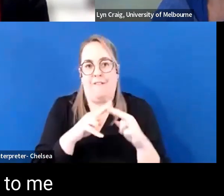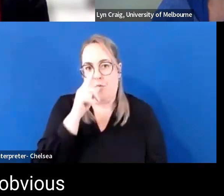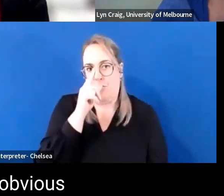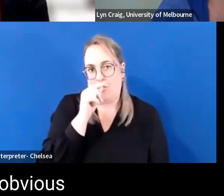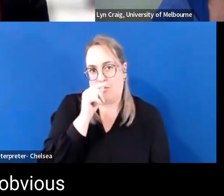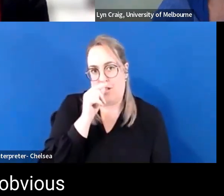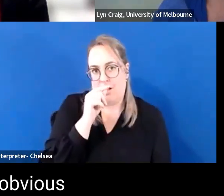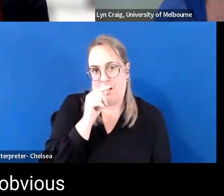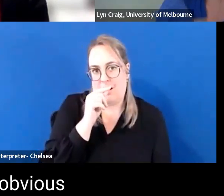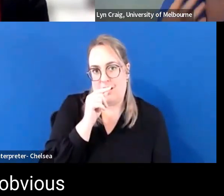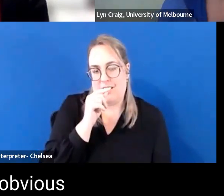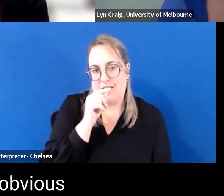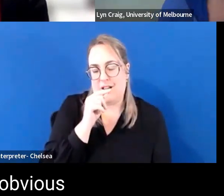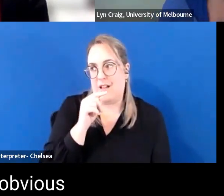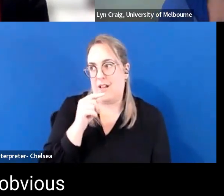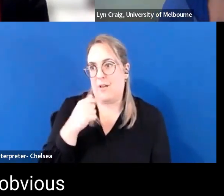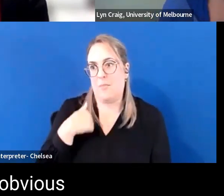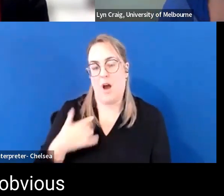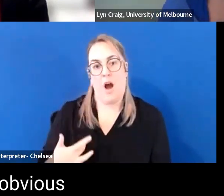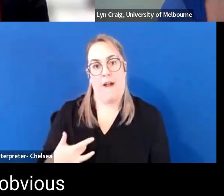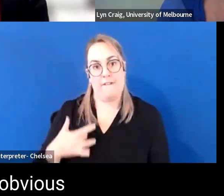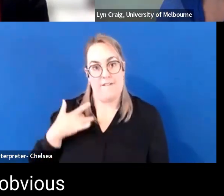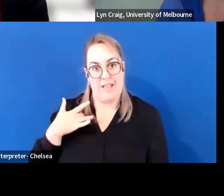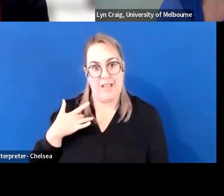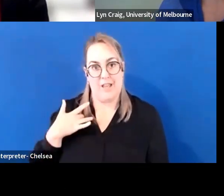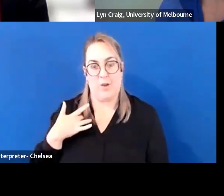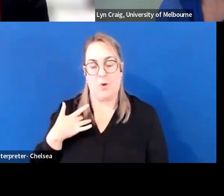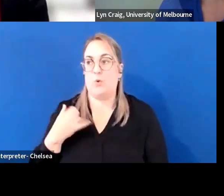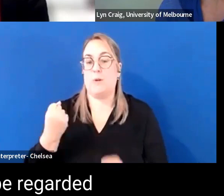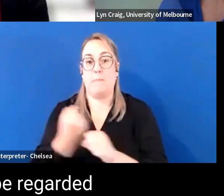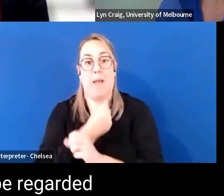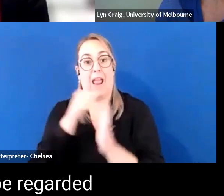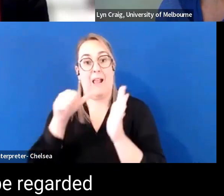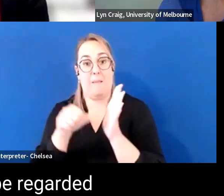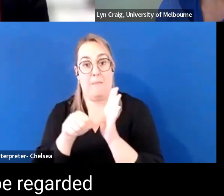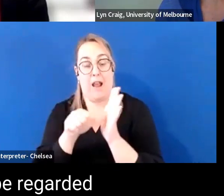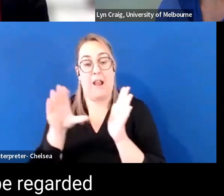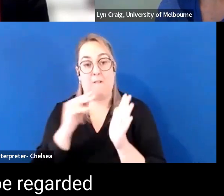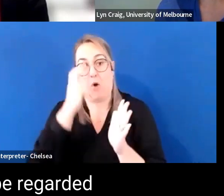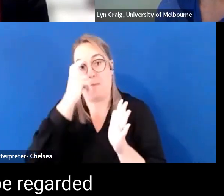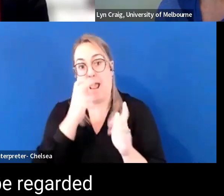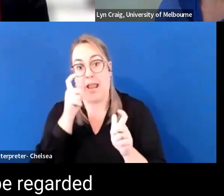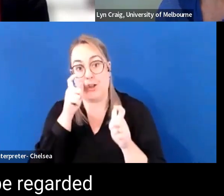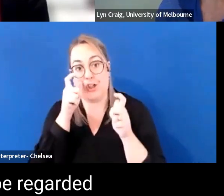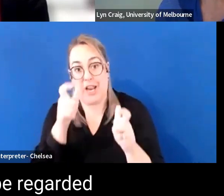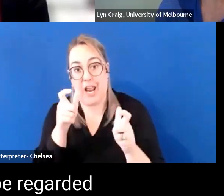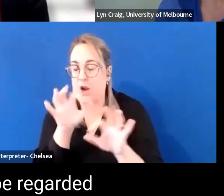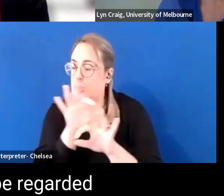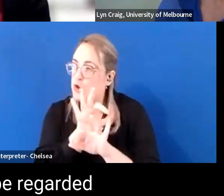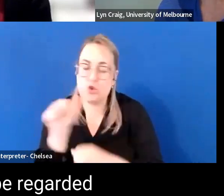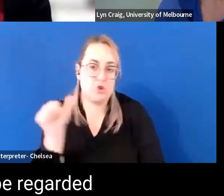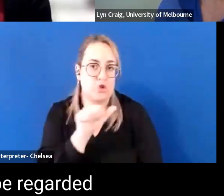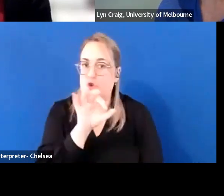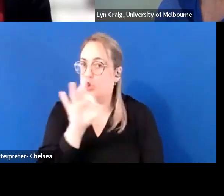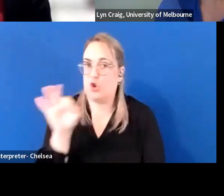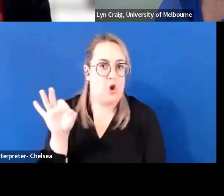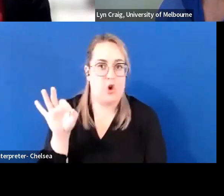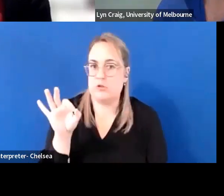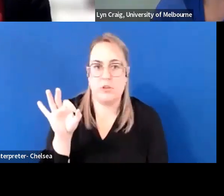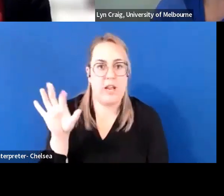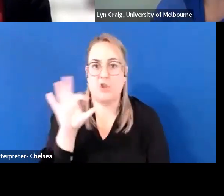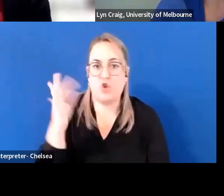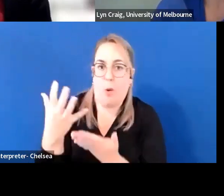inappropriate. And it's really obvious in aged care that this should be regarded as a profit-making enterprise.